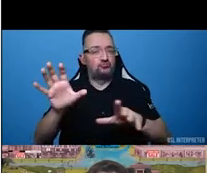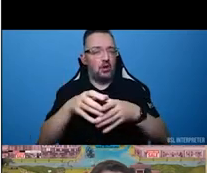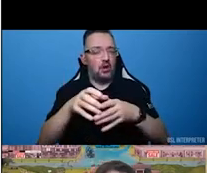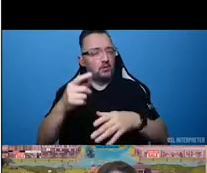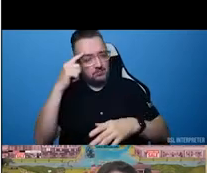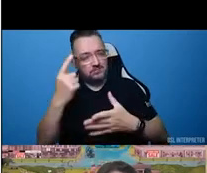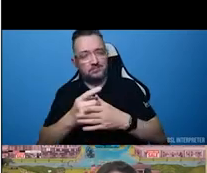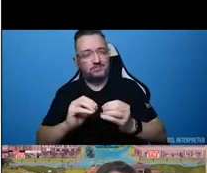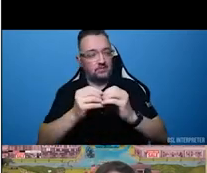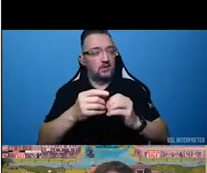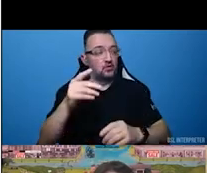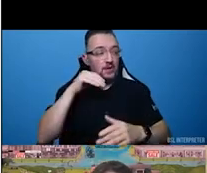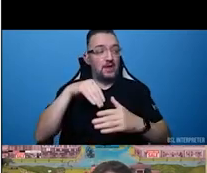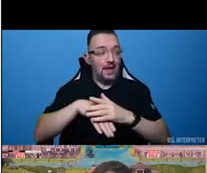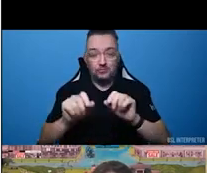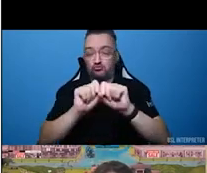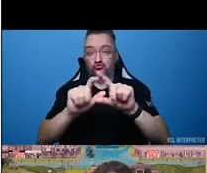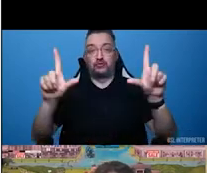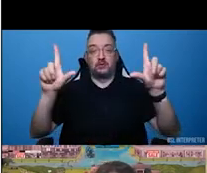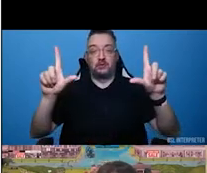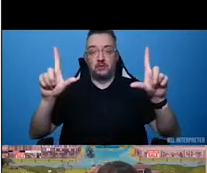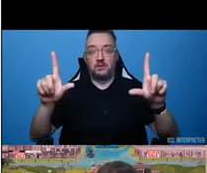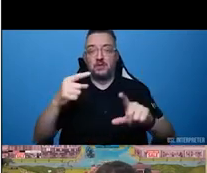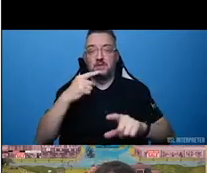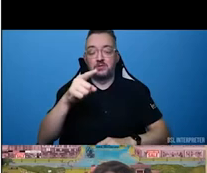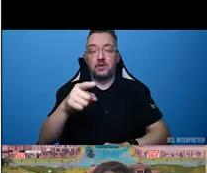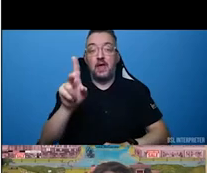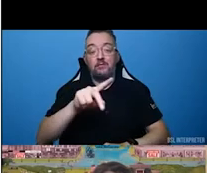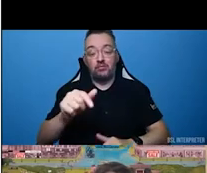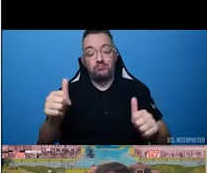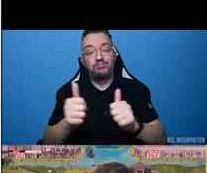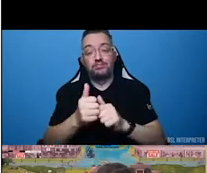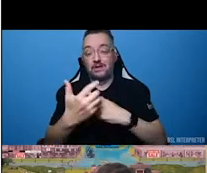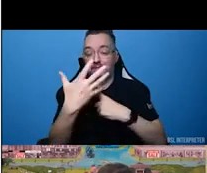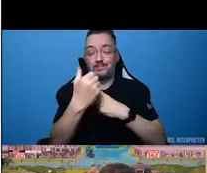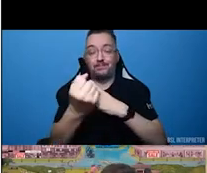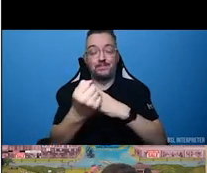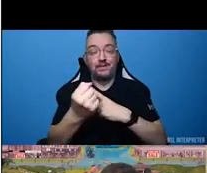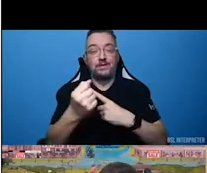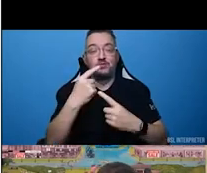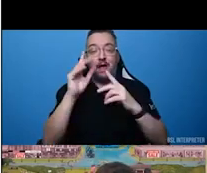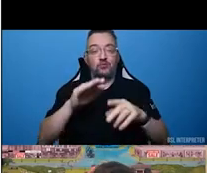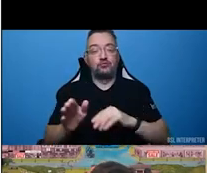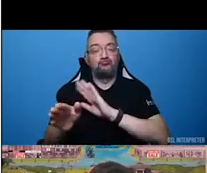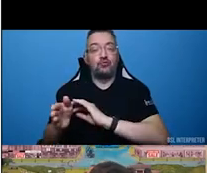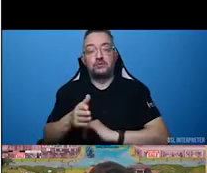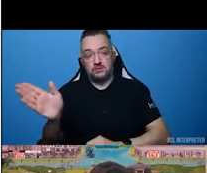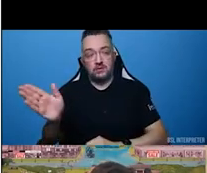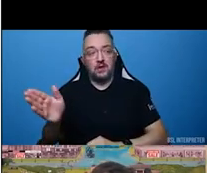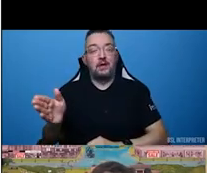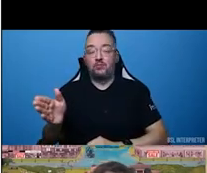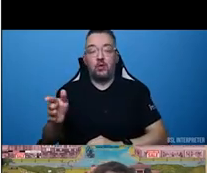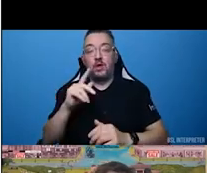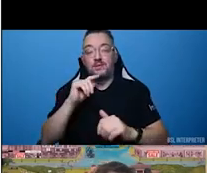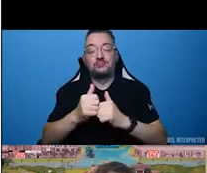enter, there's the screen right at the front that tells you if you consent to your data being captured, you have to walk right. And if you don't, then you walk left and you